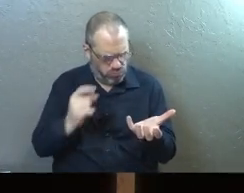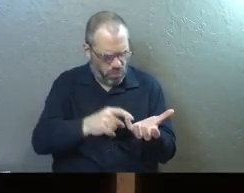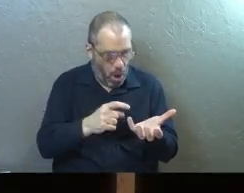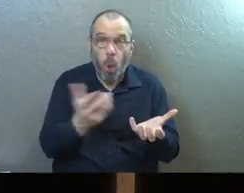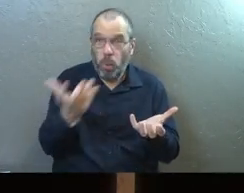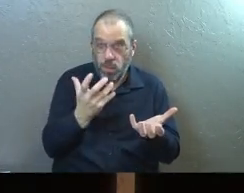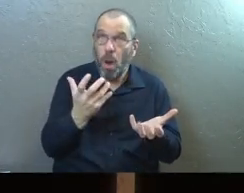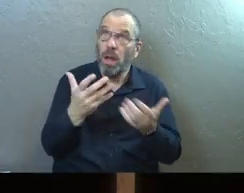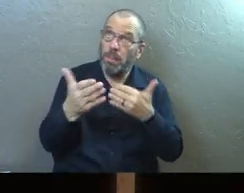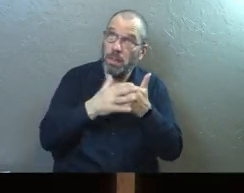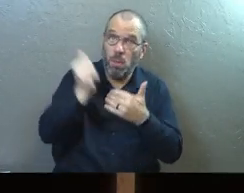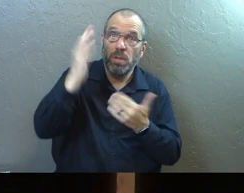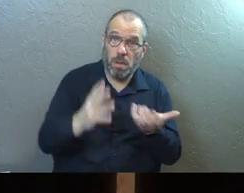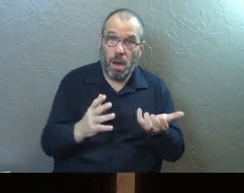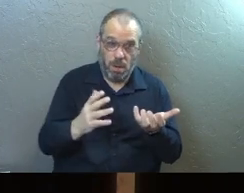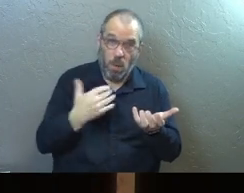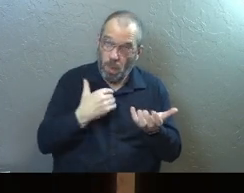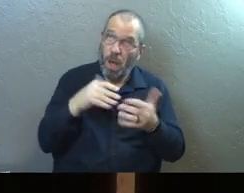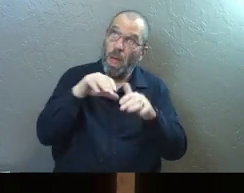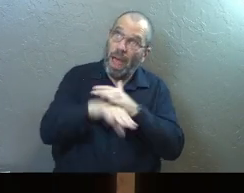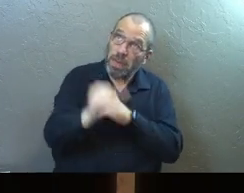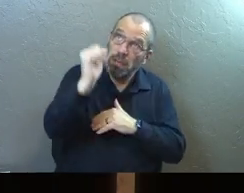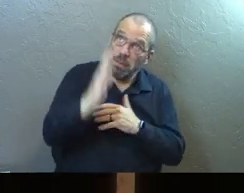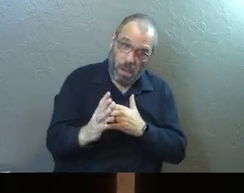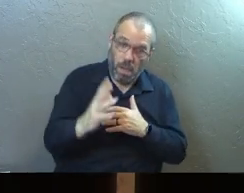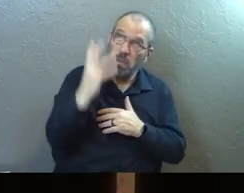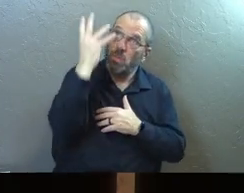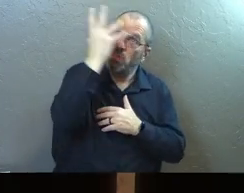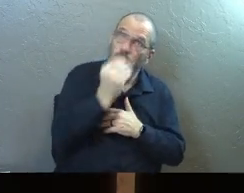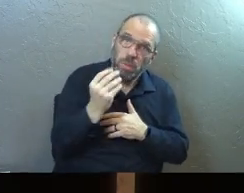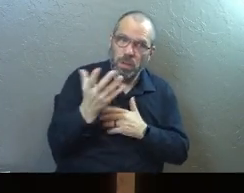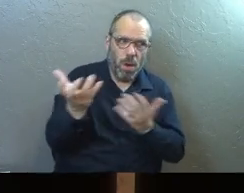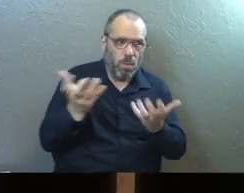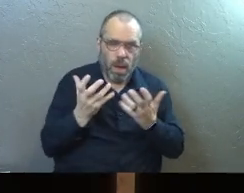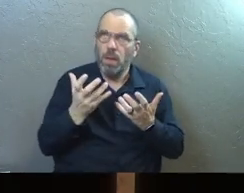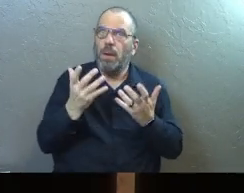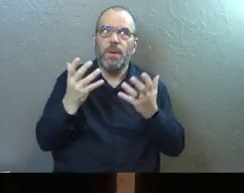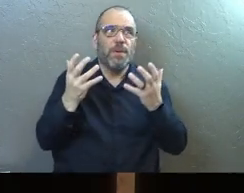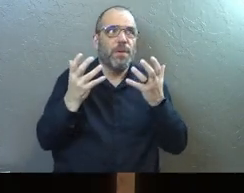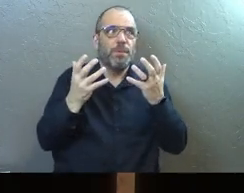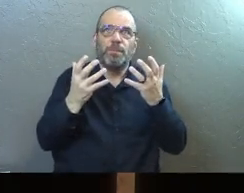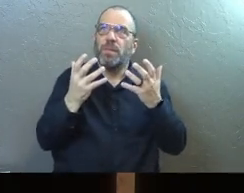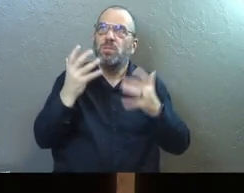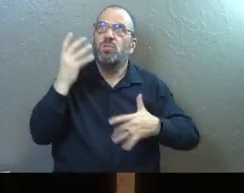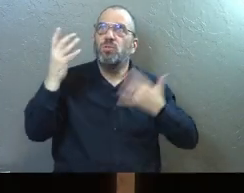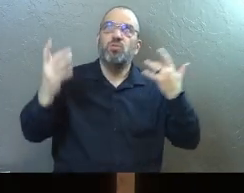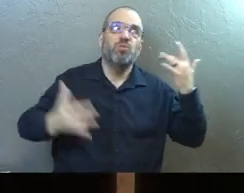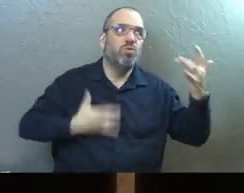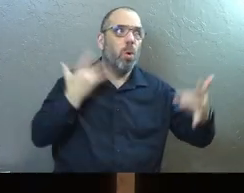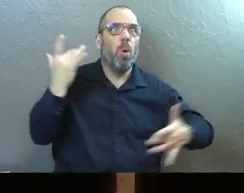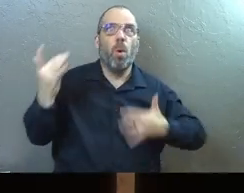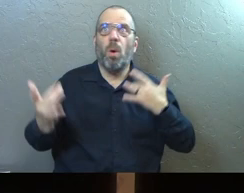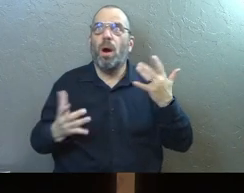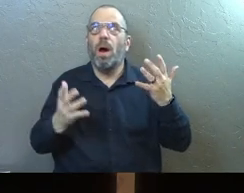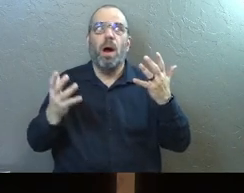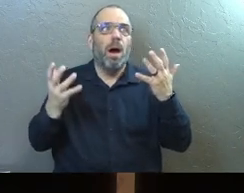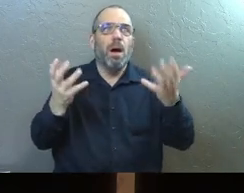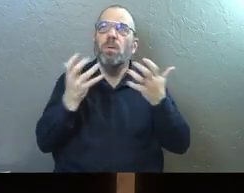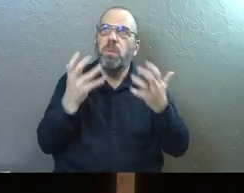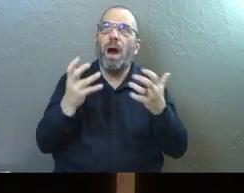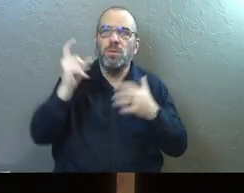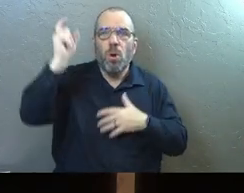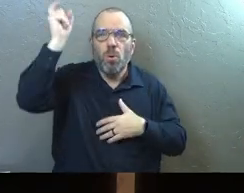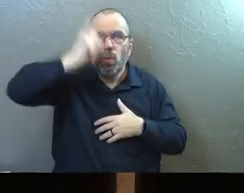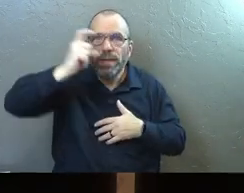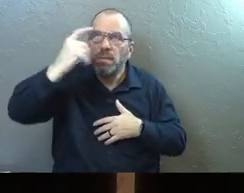be close to God. We want access to beauty. We want access to joy. We want access